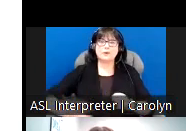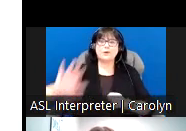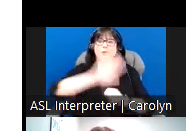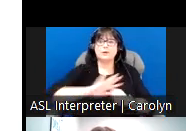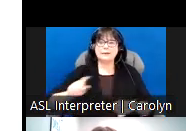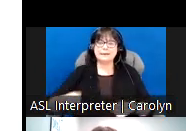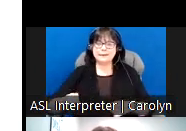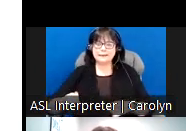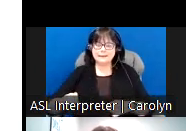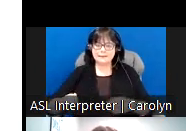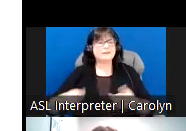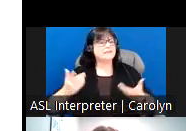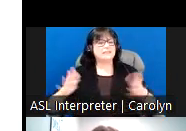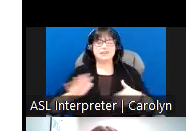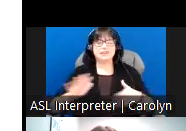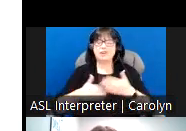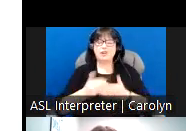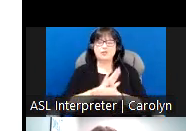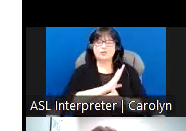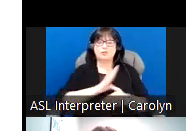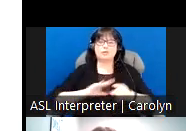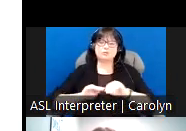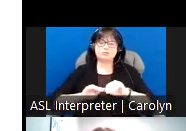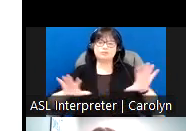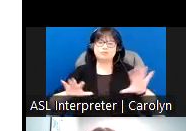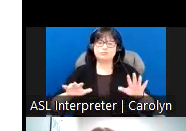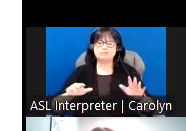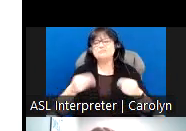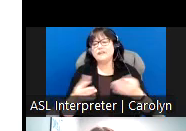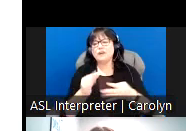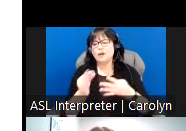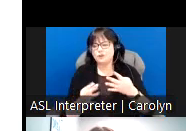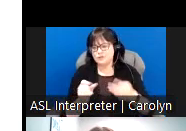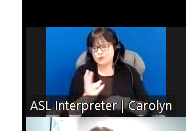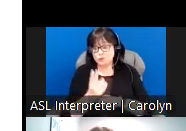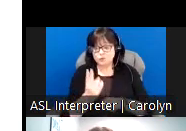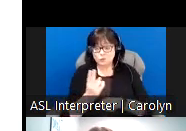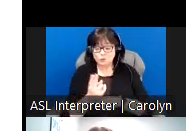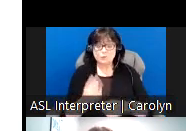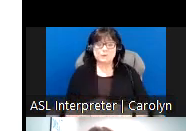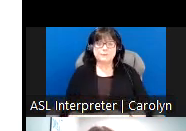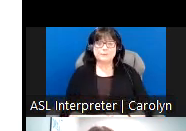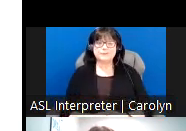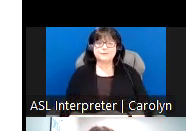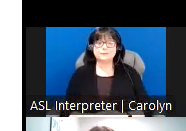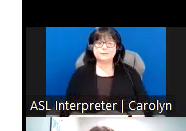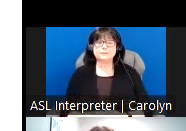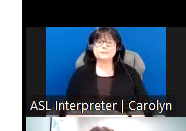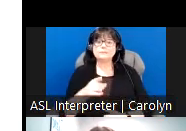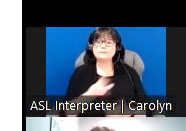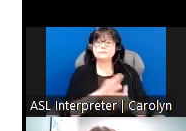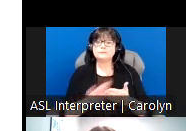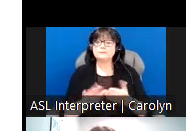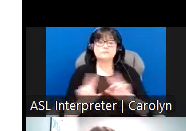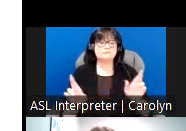out to all the school boards if they had the option of using it. The nice thing about it is you can share the link to students to complete